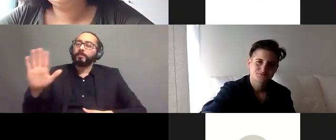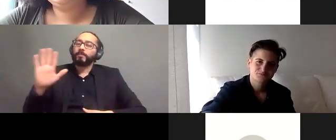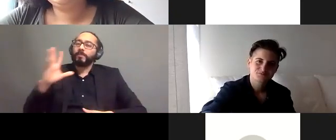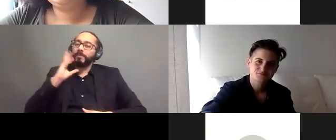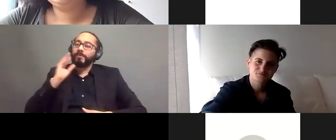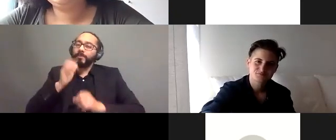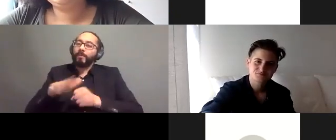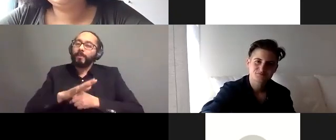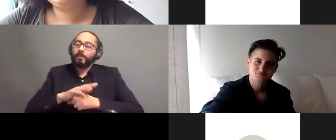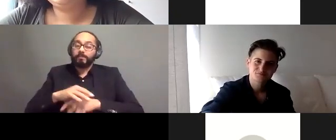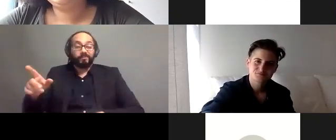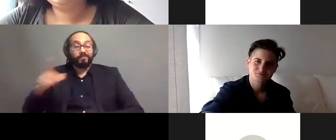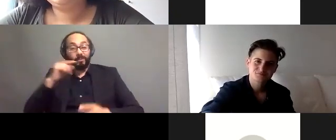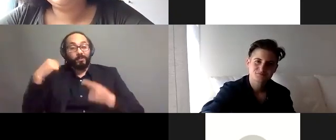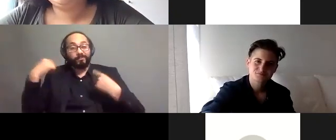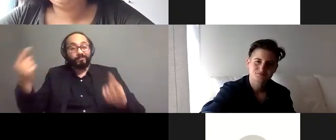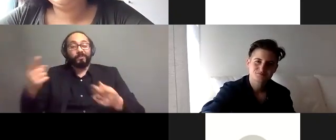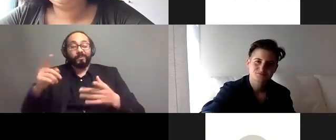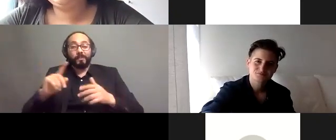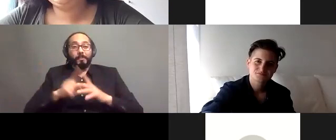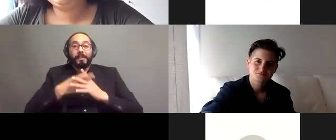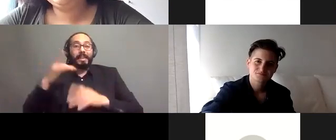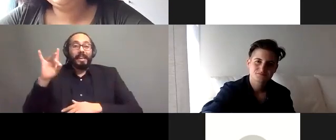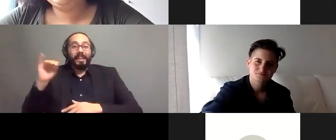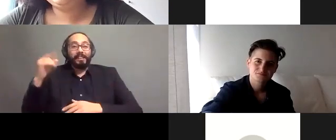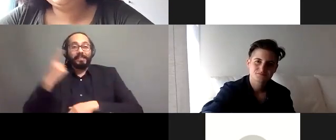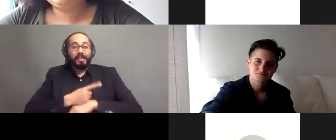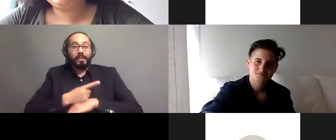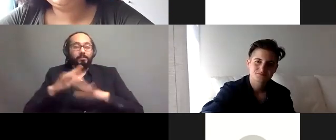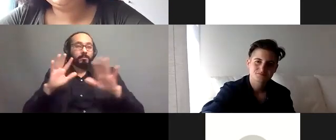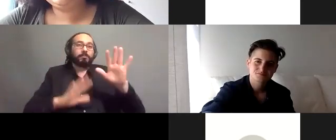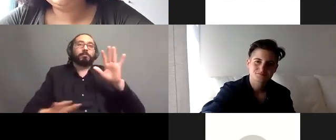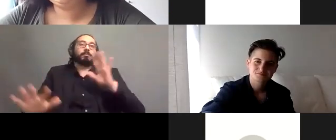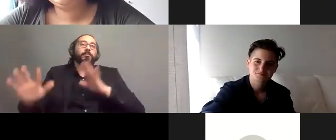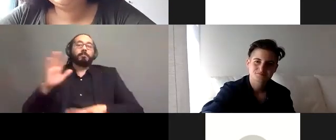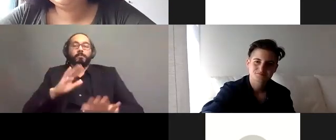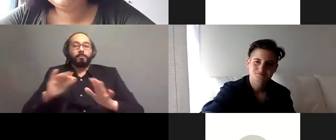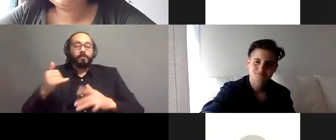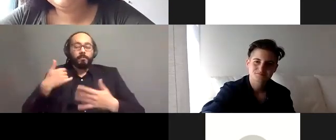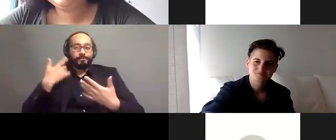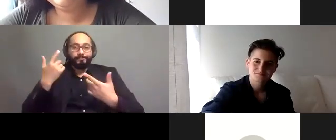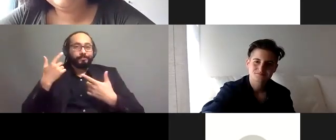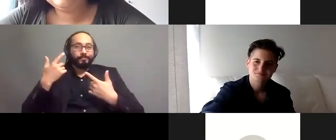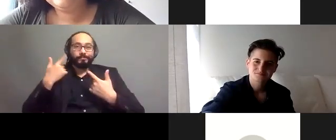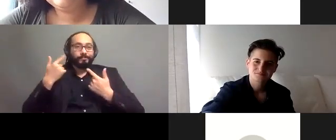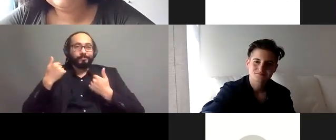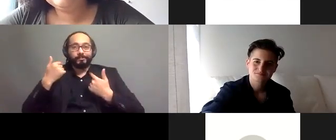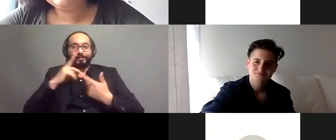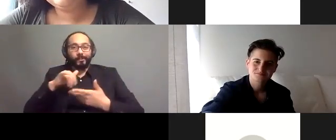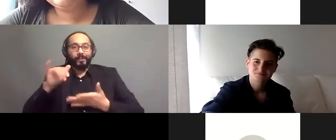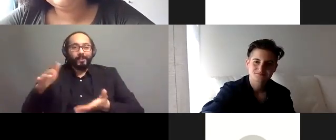same life as that Van and Rochelle just talked about, like, that's a biography of what I did, to an extent.